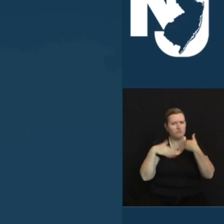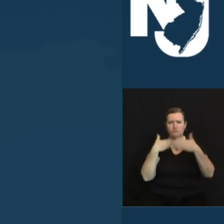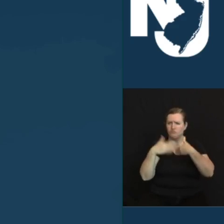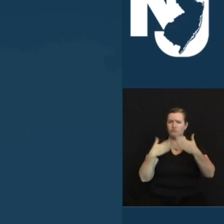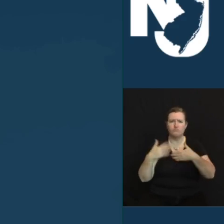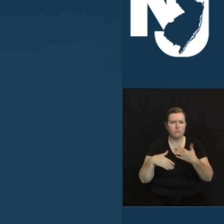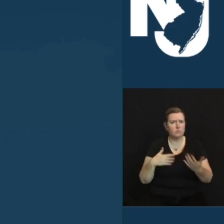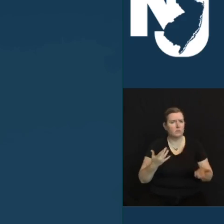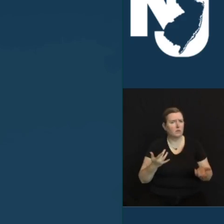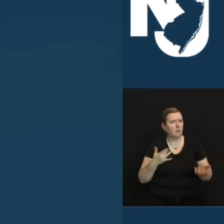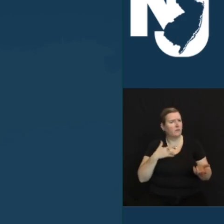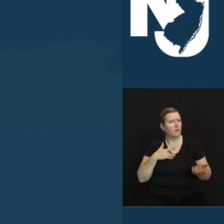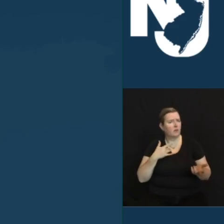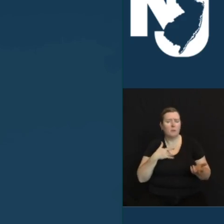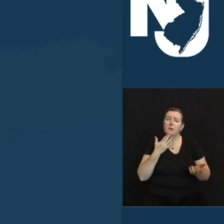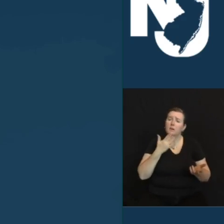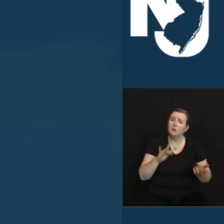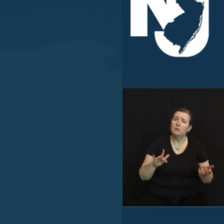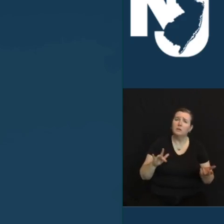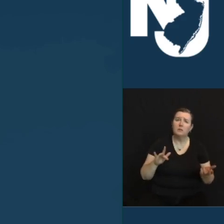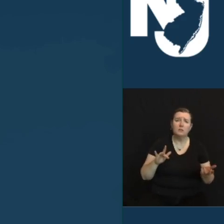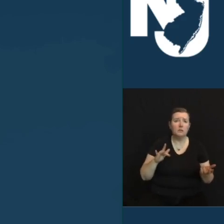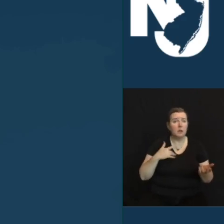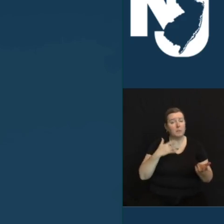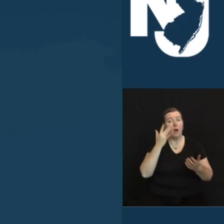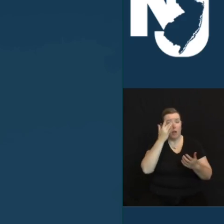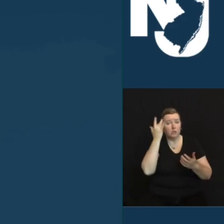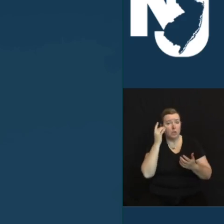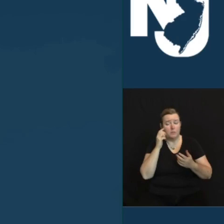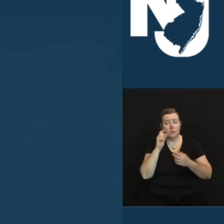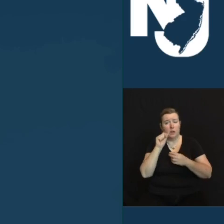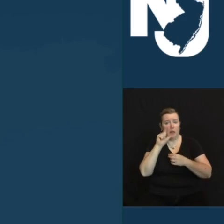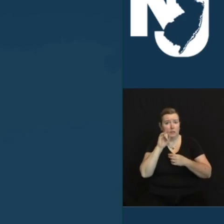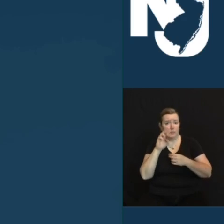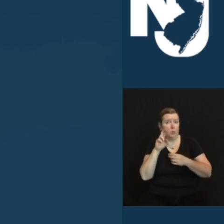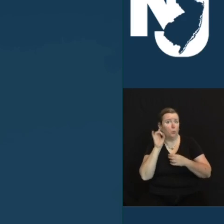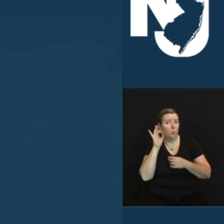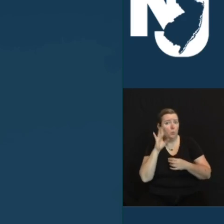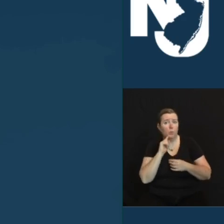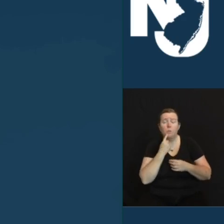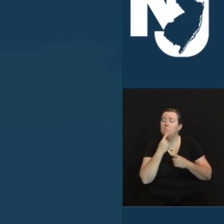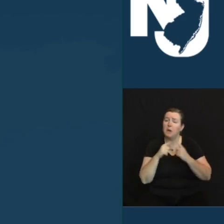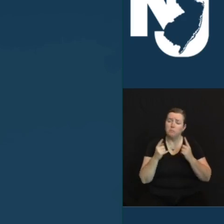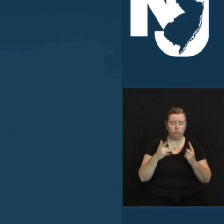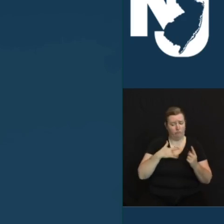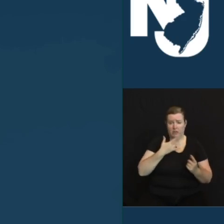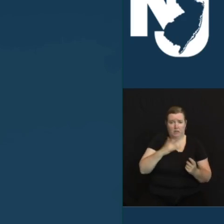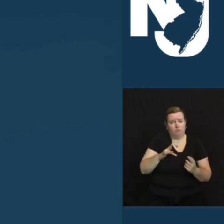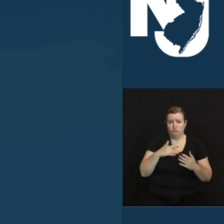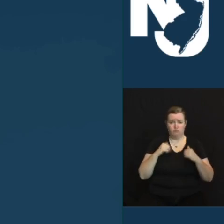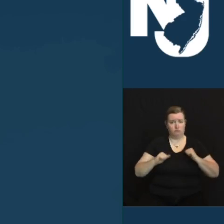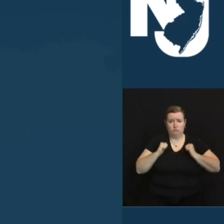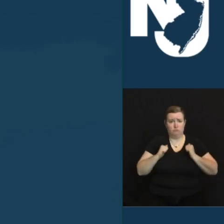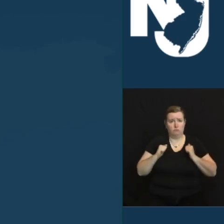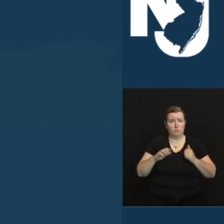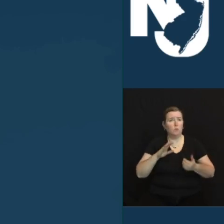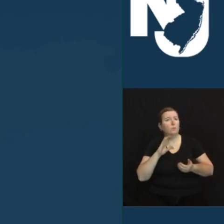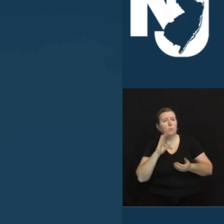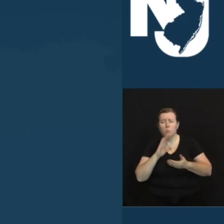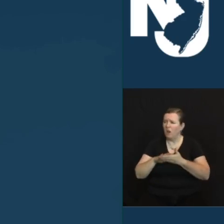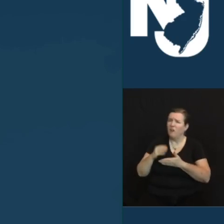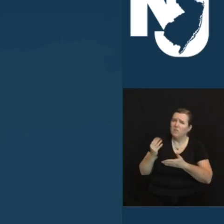even as the disease slowly robbed him of his memory and his ability to speak. As he told Carol, "I thought I had everything